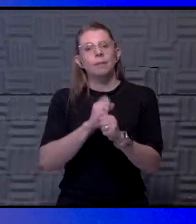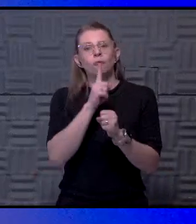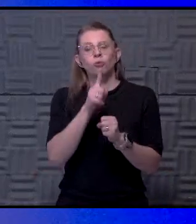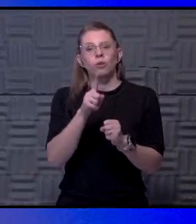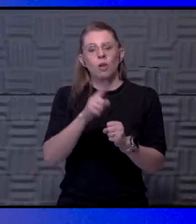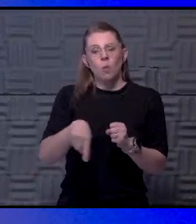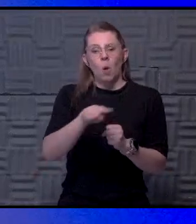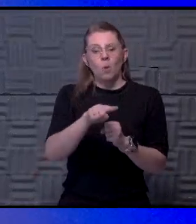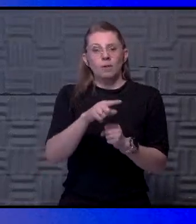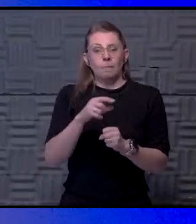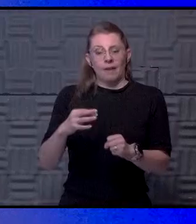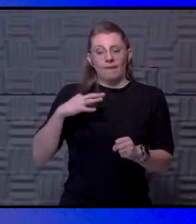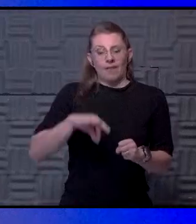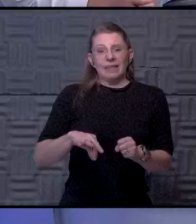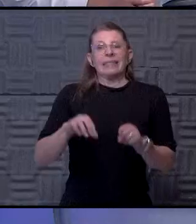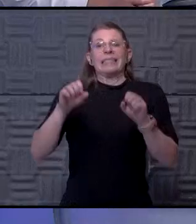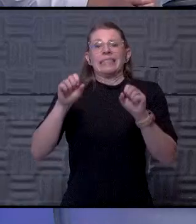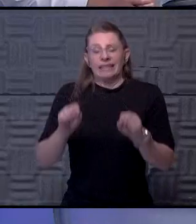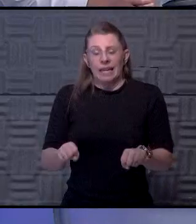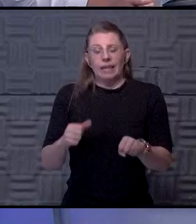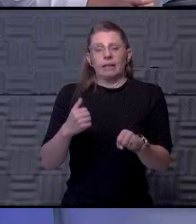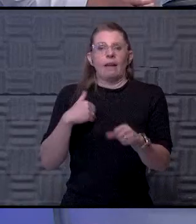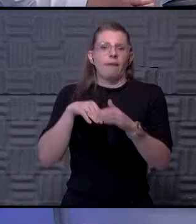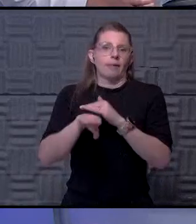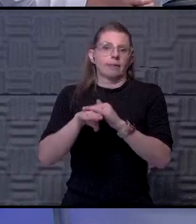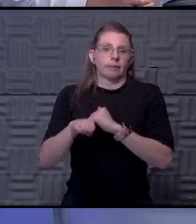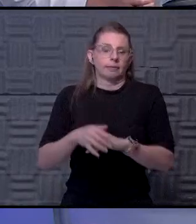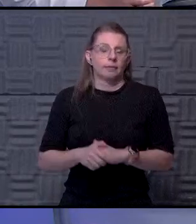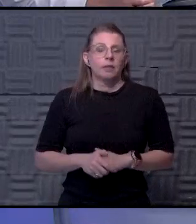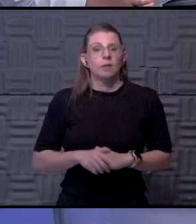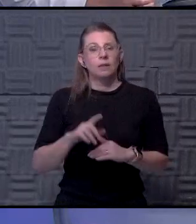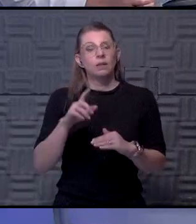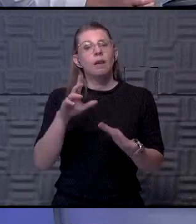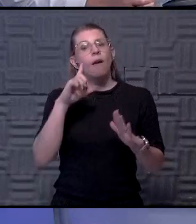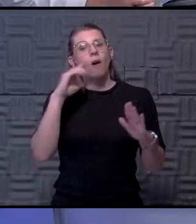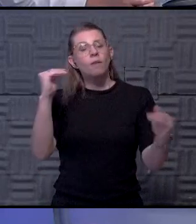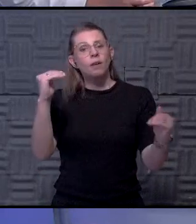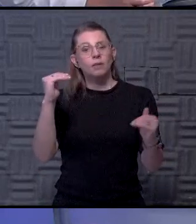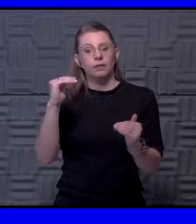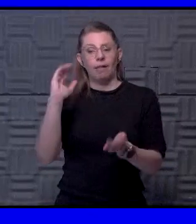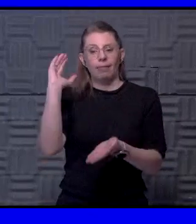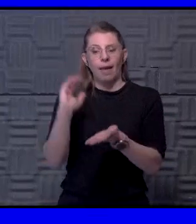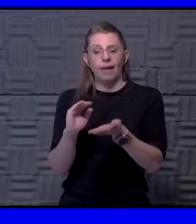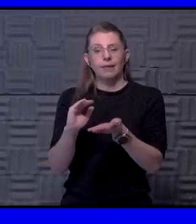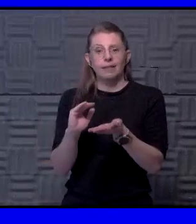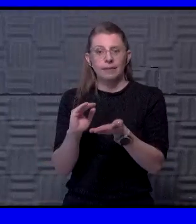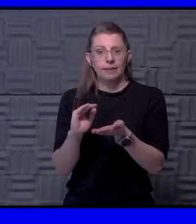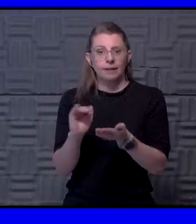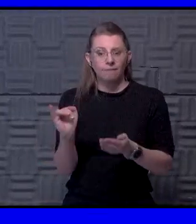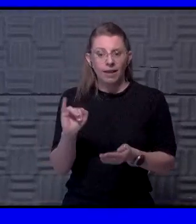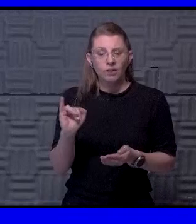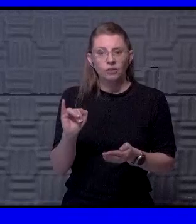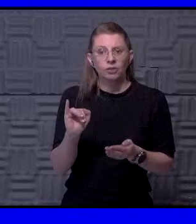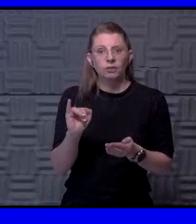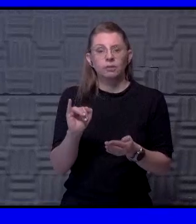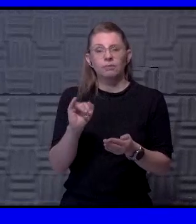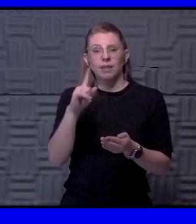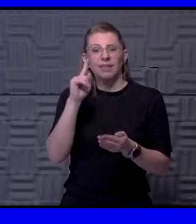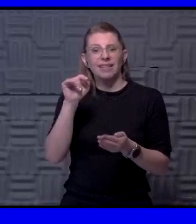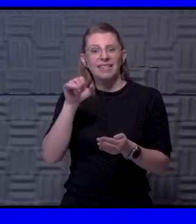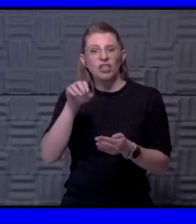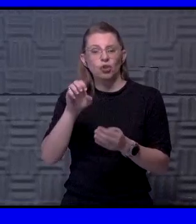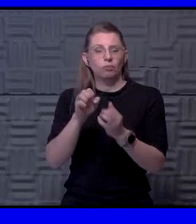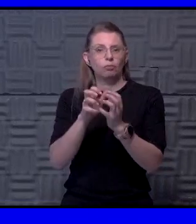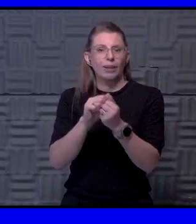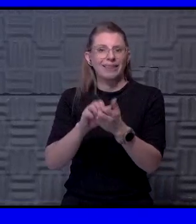can benefit get it. And so go ahead. Yeah, I was going to say hopefully less infection in those devitalized tissues from the traditional